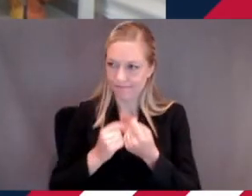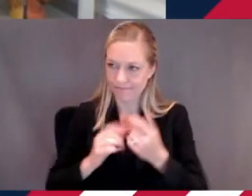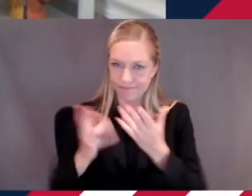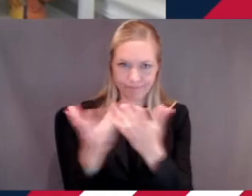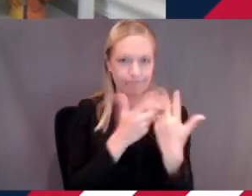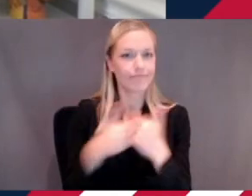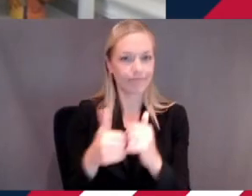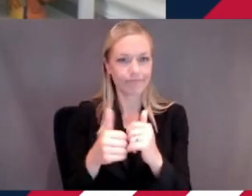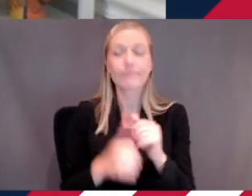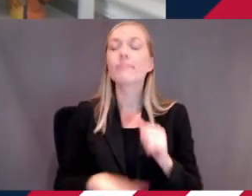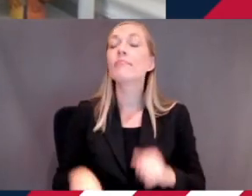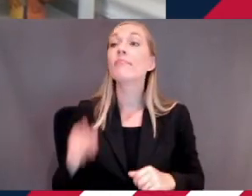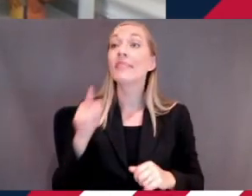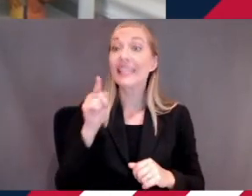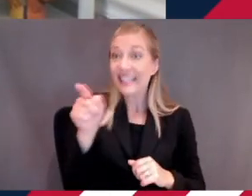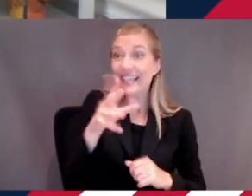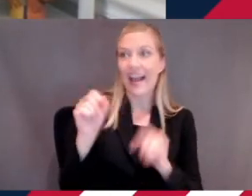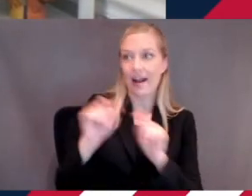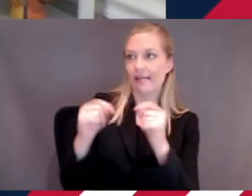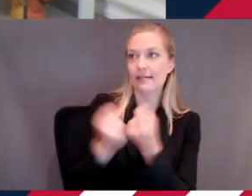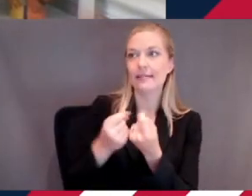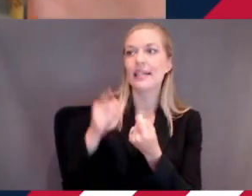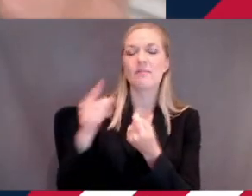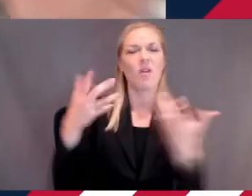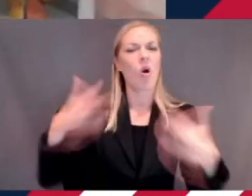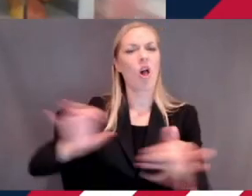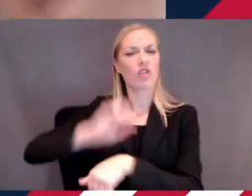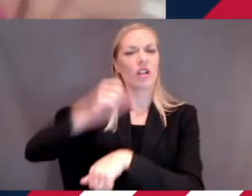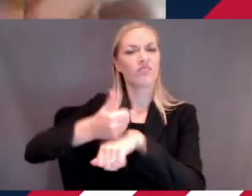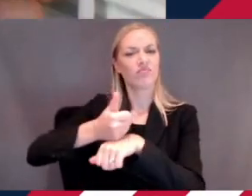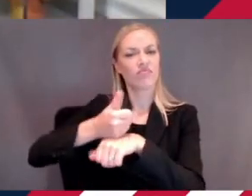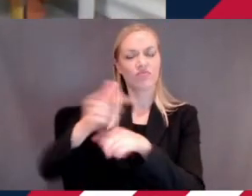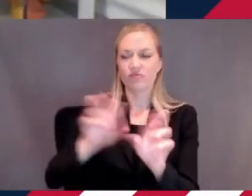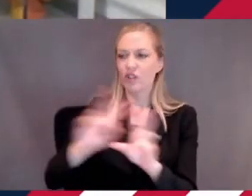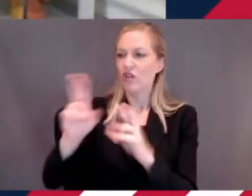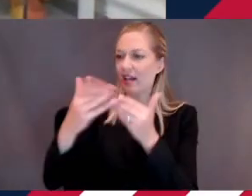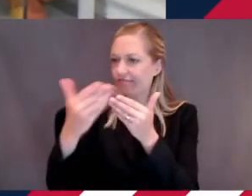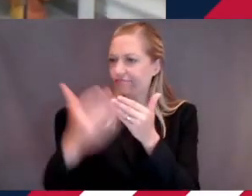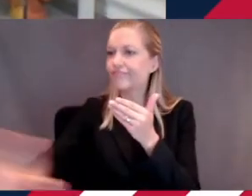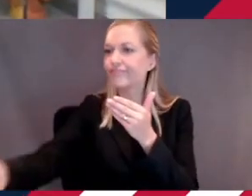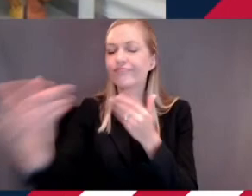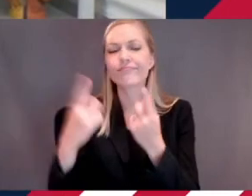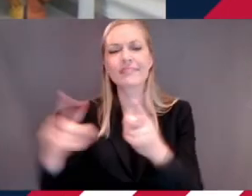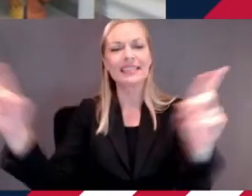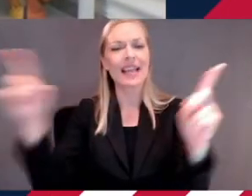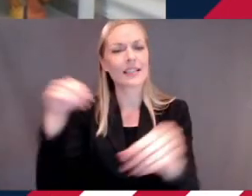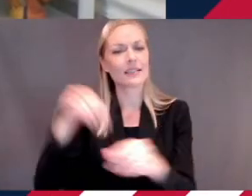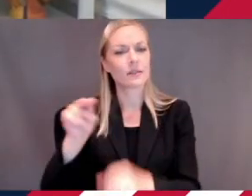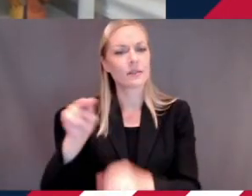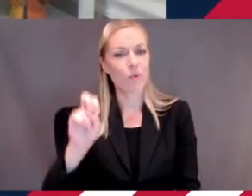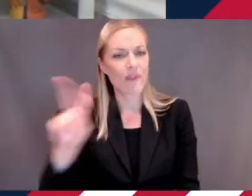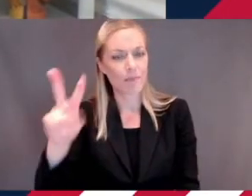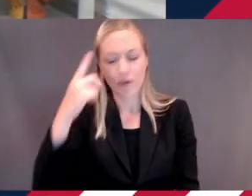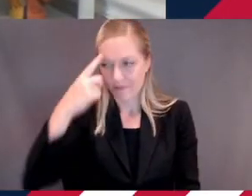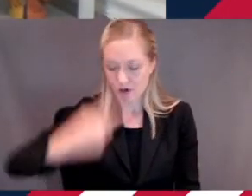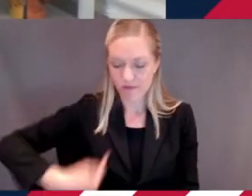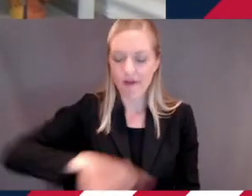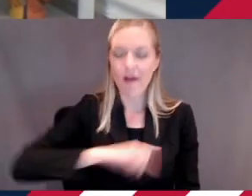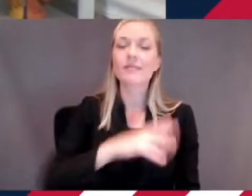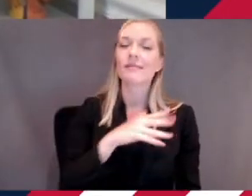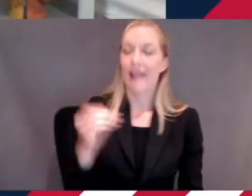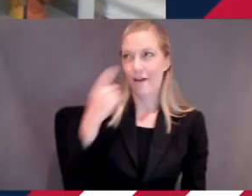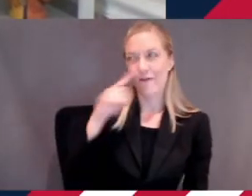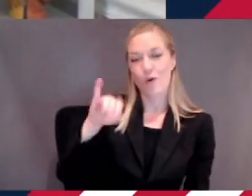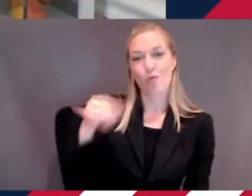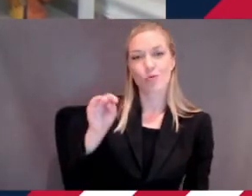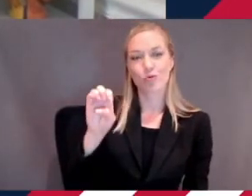we were hoping for them to do, and they have laid the groundwork for a success in November for us and Joe Biden to take back